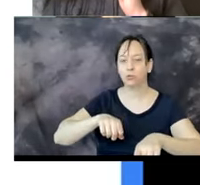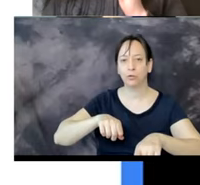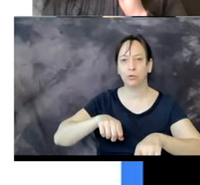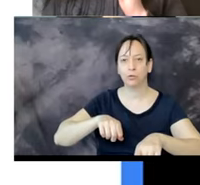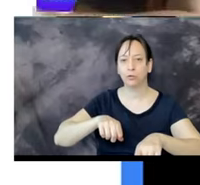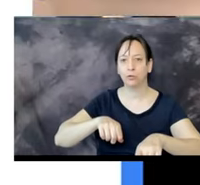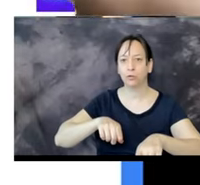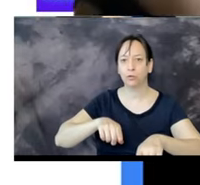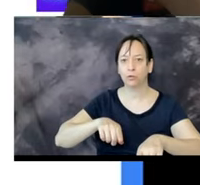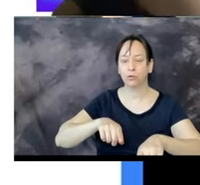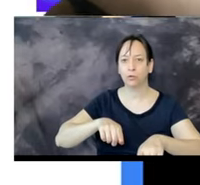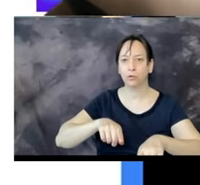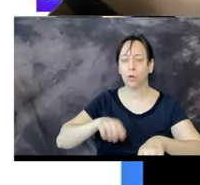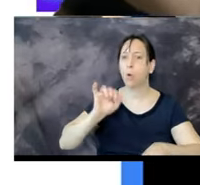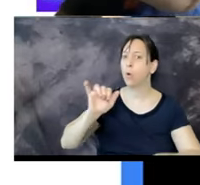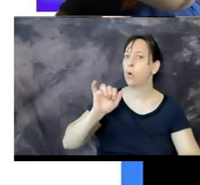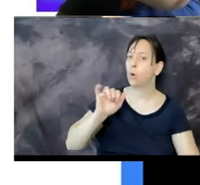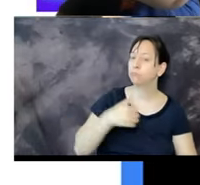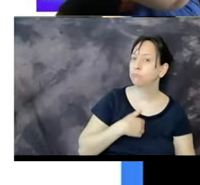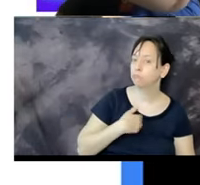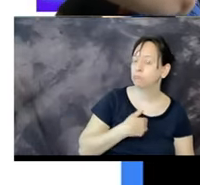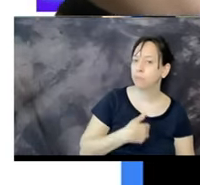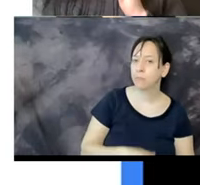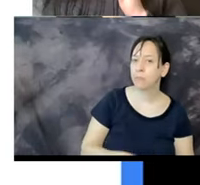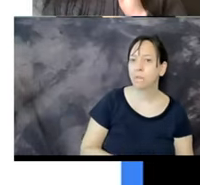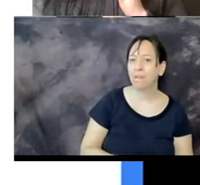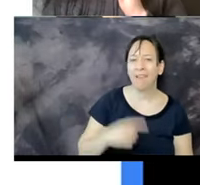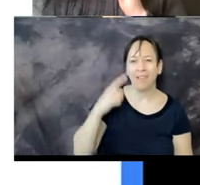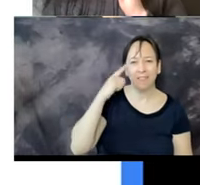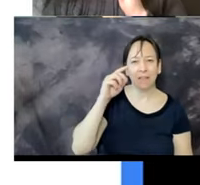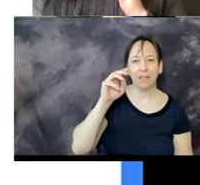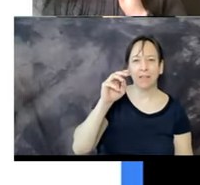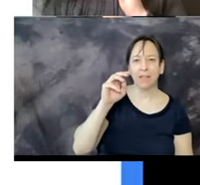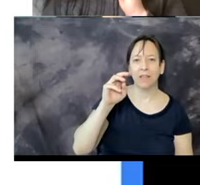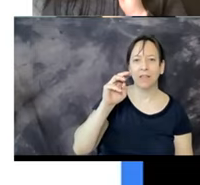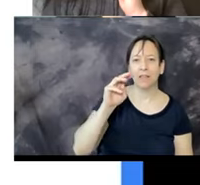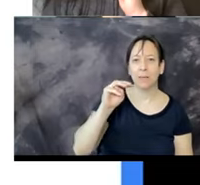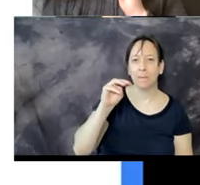I'm sorry, missed that. I think Mary G.